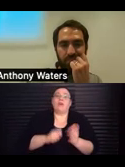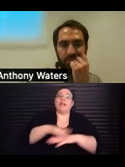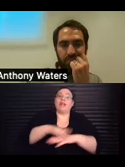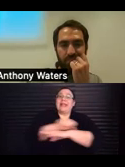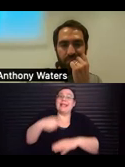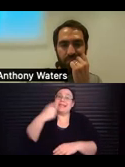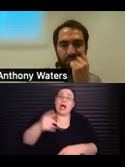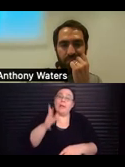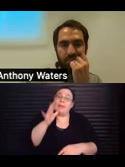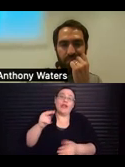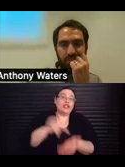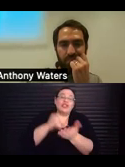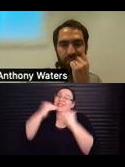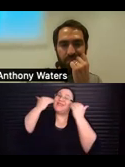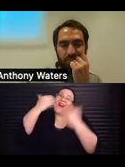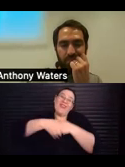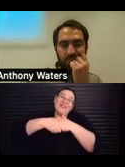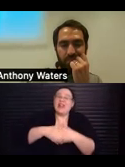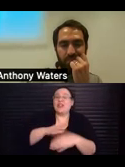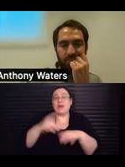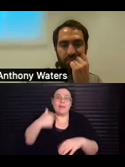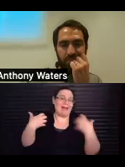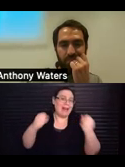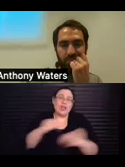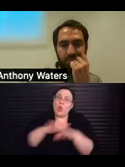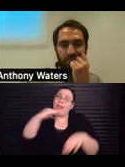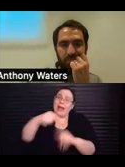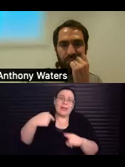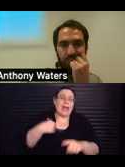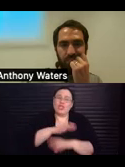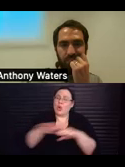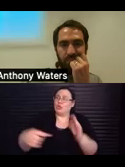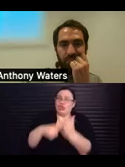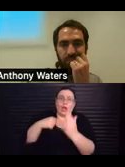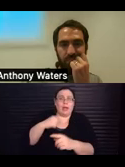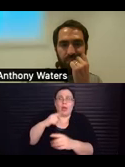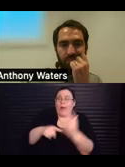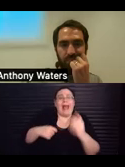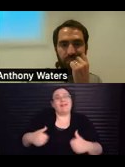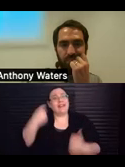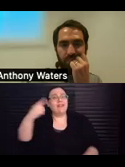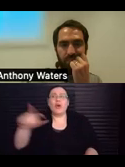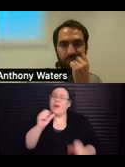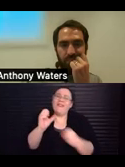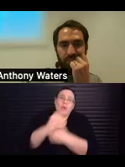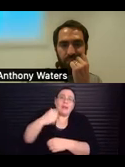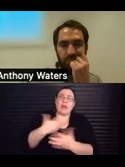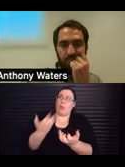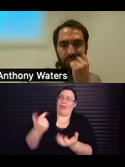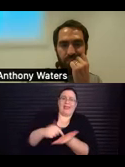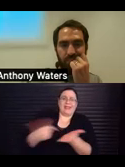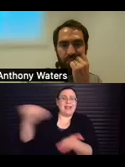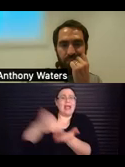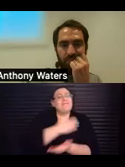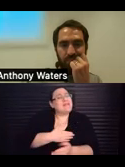smile and hold my hand. Don't tell me I can heal. Don't lie to me now. Don't you show me what I got to live for. Don't make me want this again. Please don't